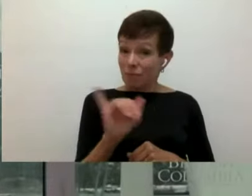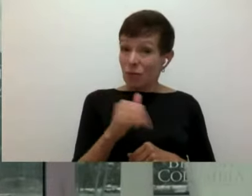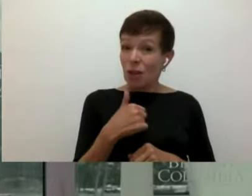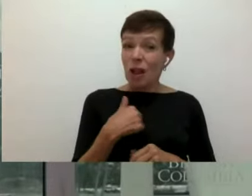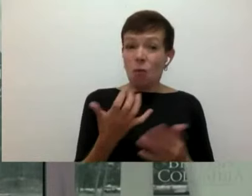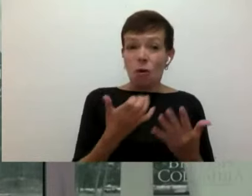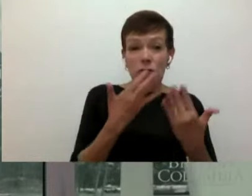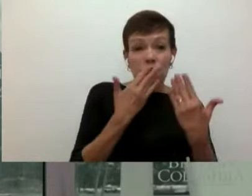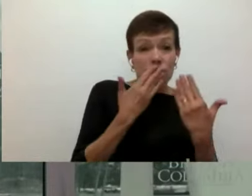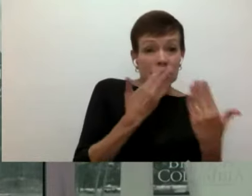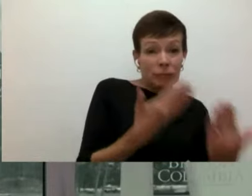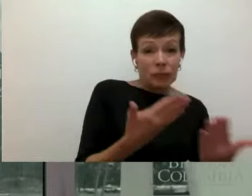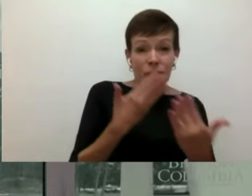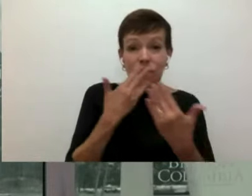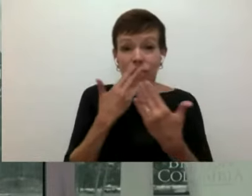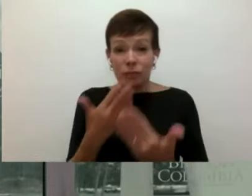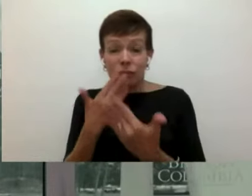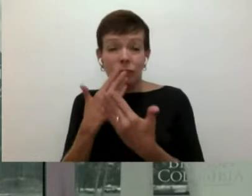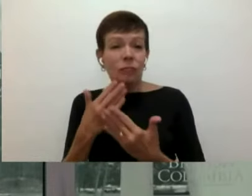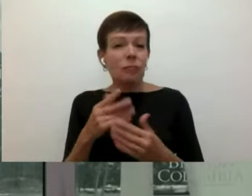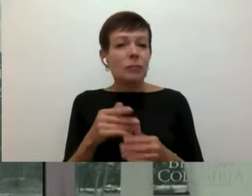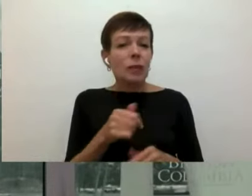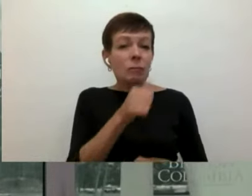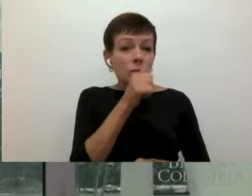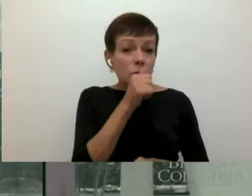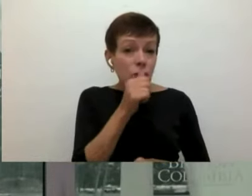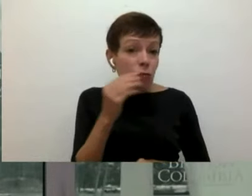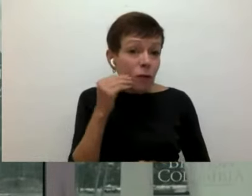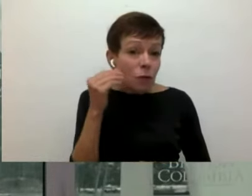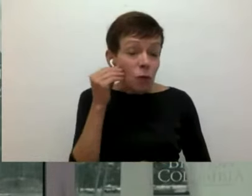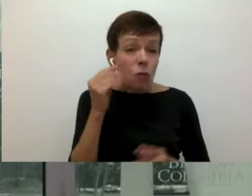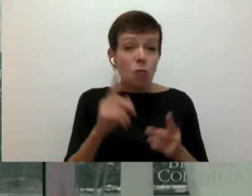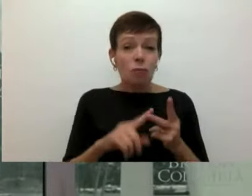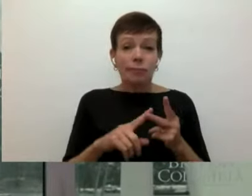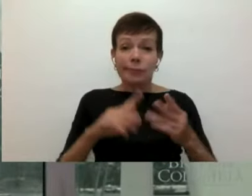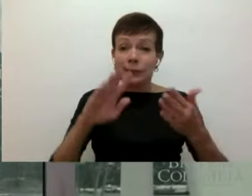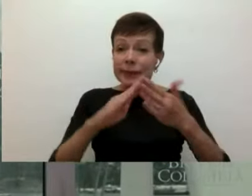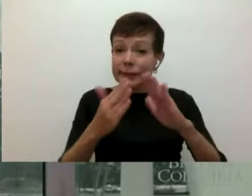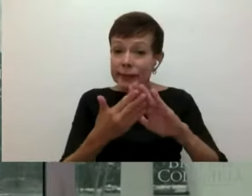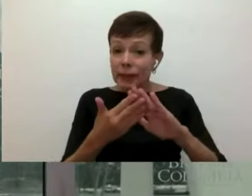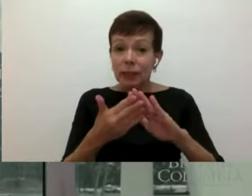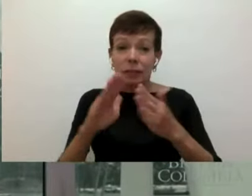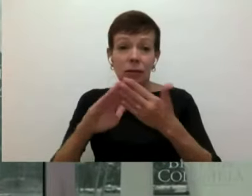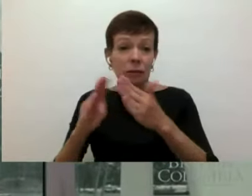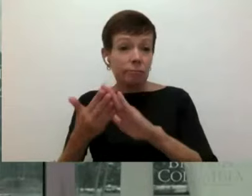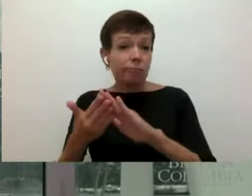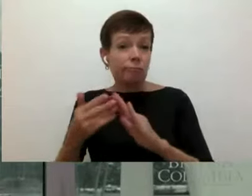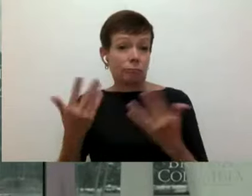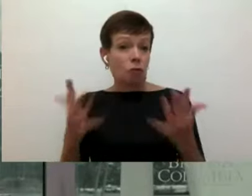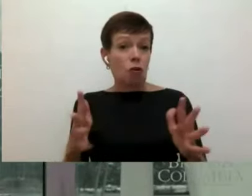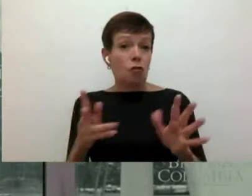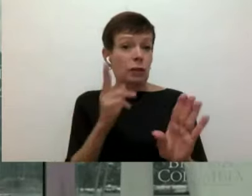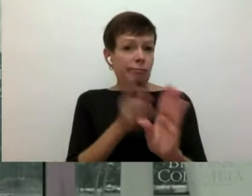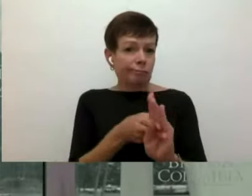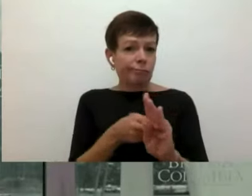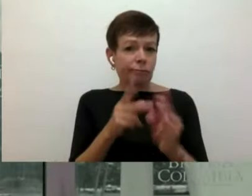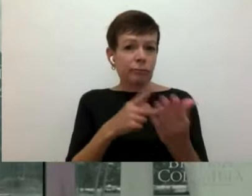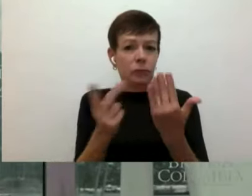what we've seen already. And as I say, I want to compliment those landowners, those cities that